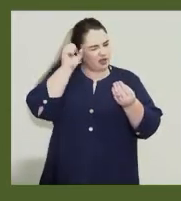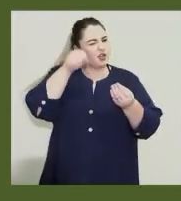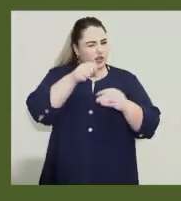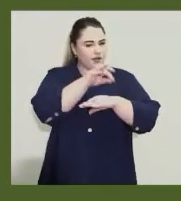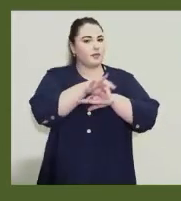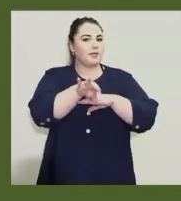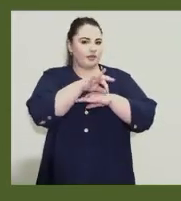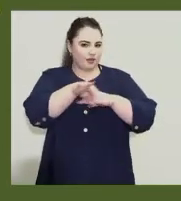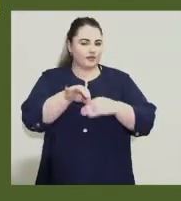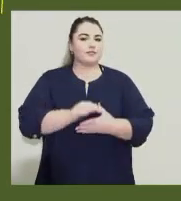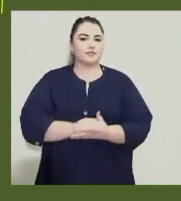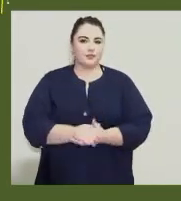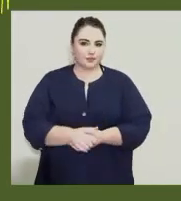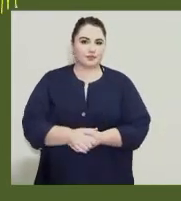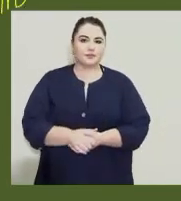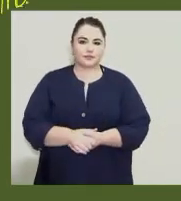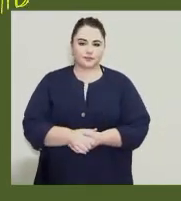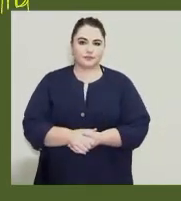planning.